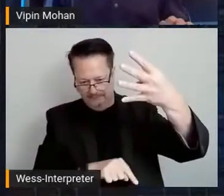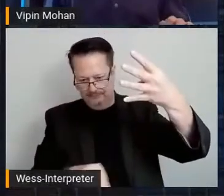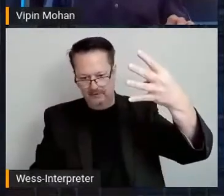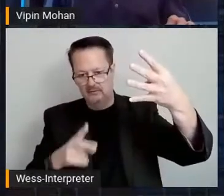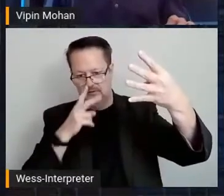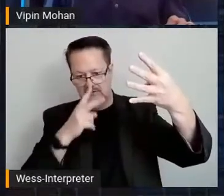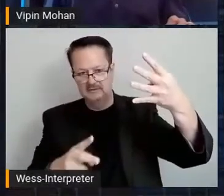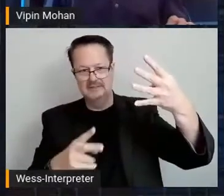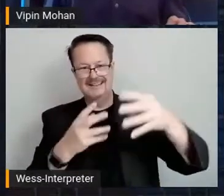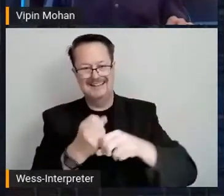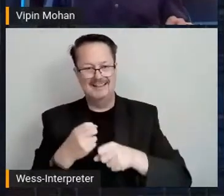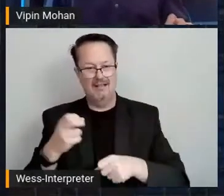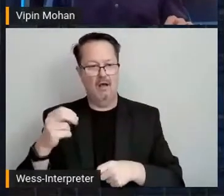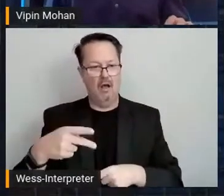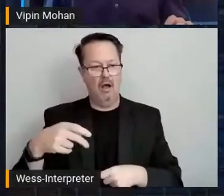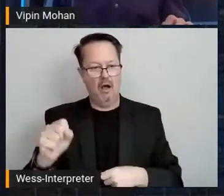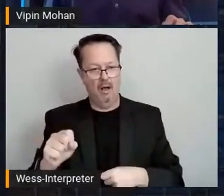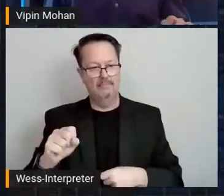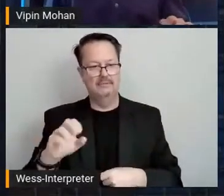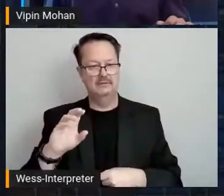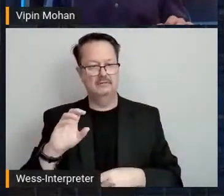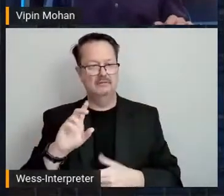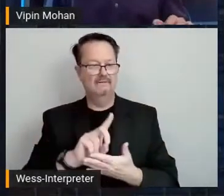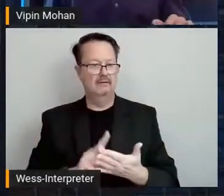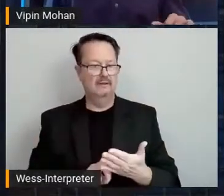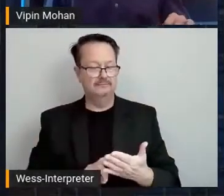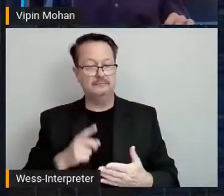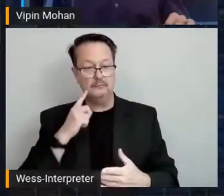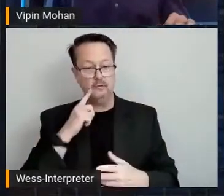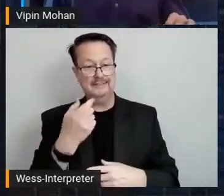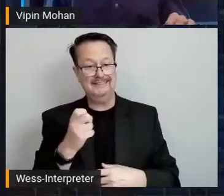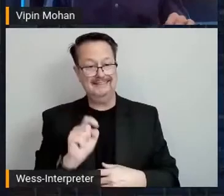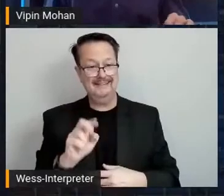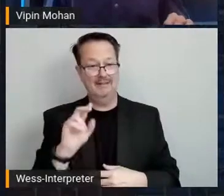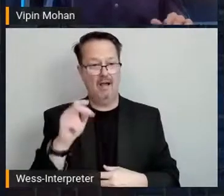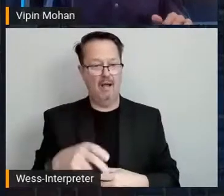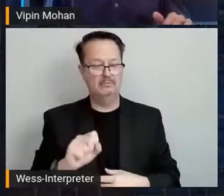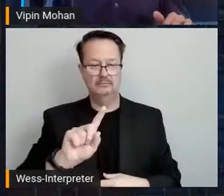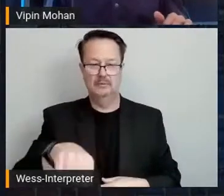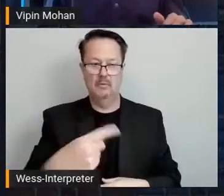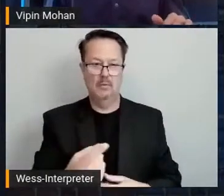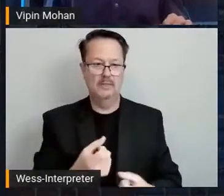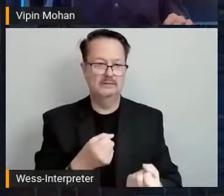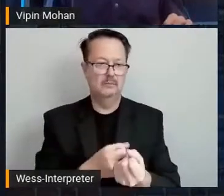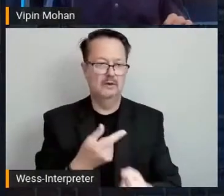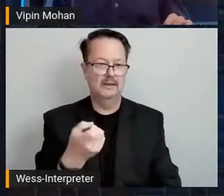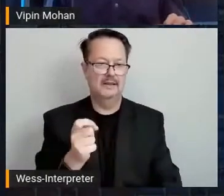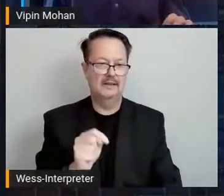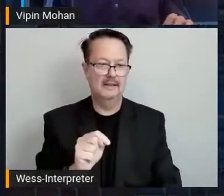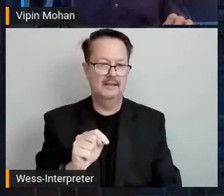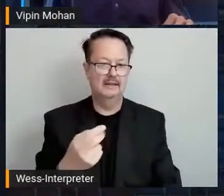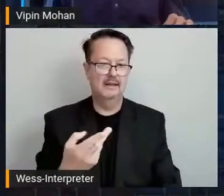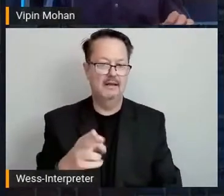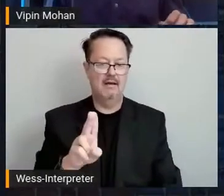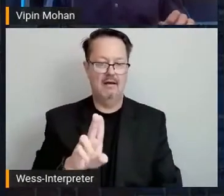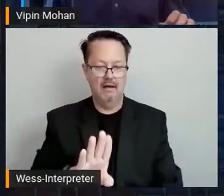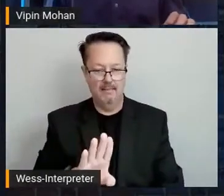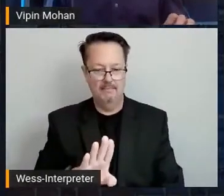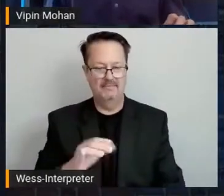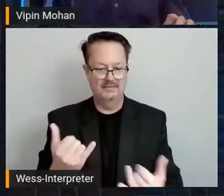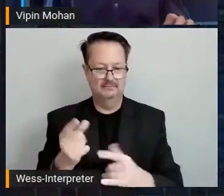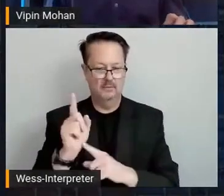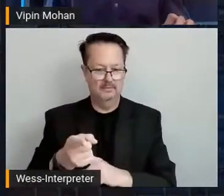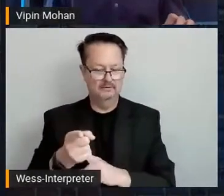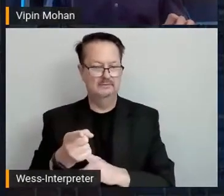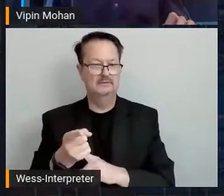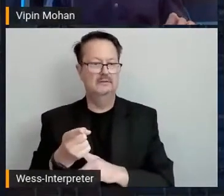GitOps configuration. Today for GitOps, we only support GitHub at the moment. We can